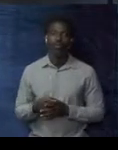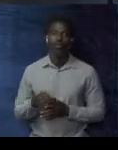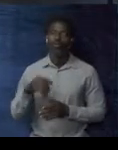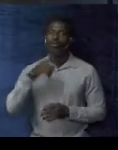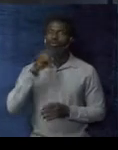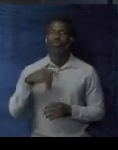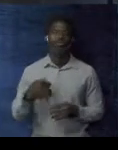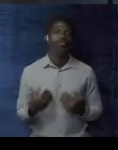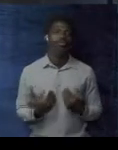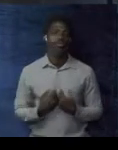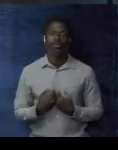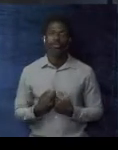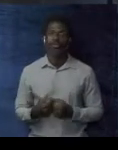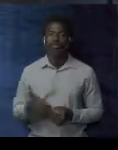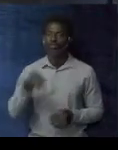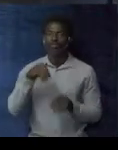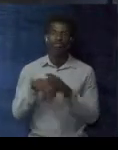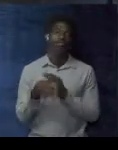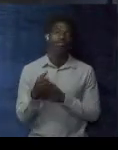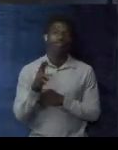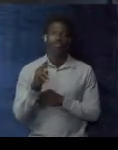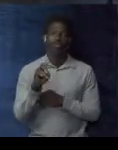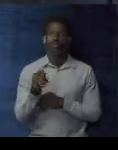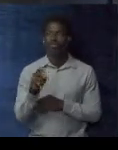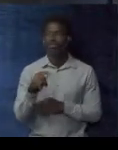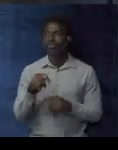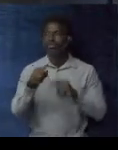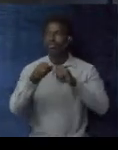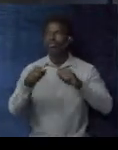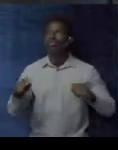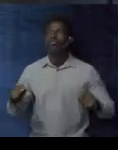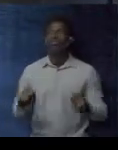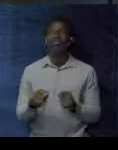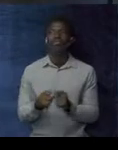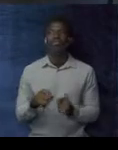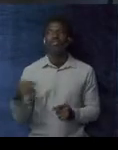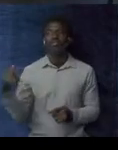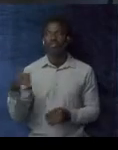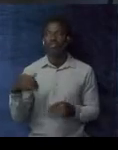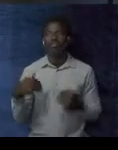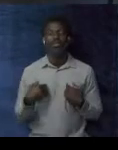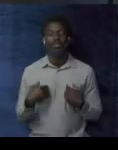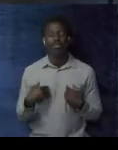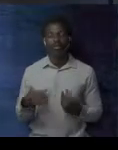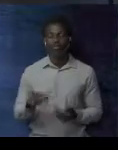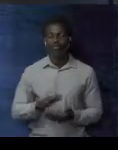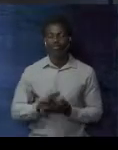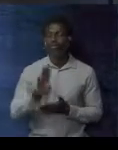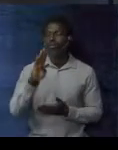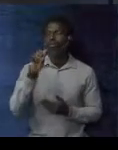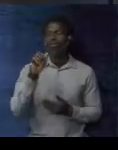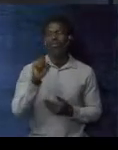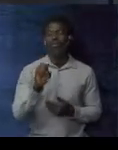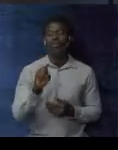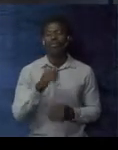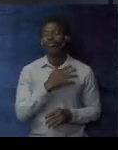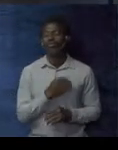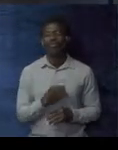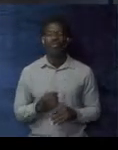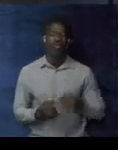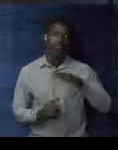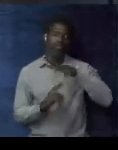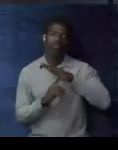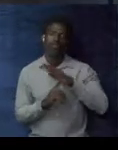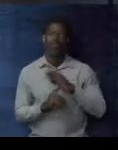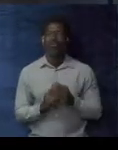All pyramids must have, in their nets, they must have triangles, because they have a flat base and the petal towards the